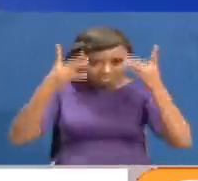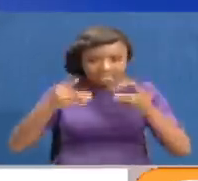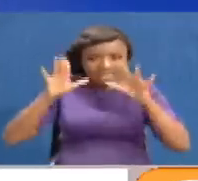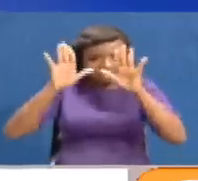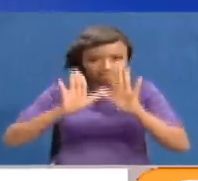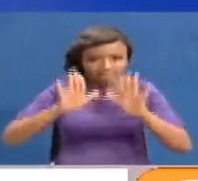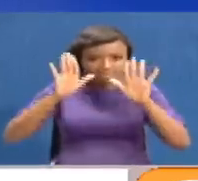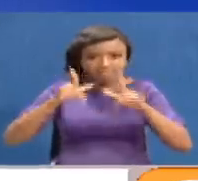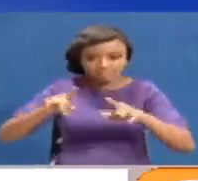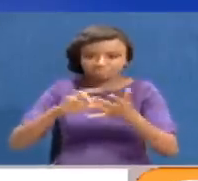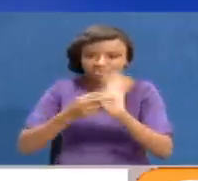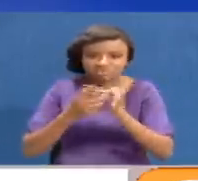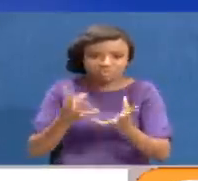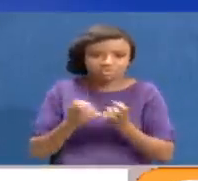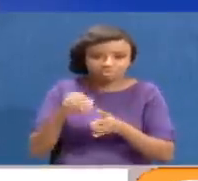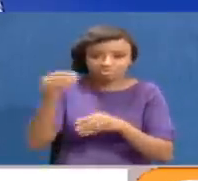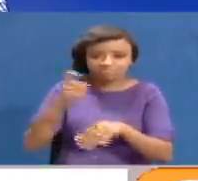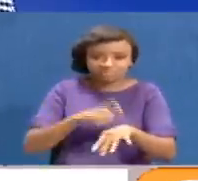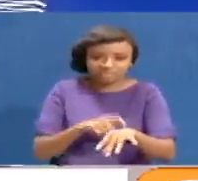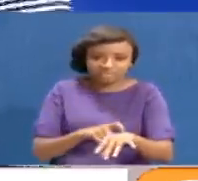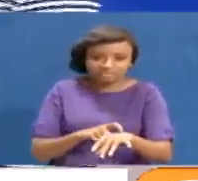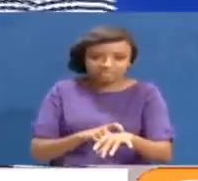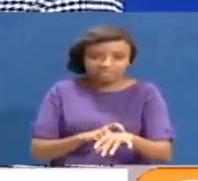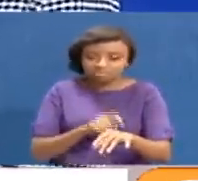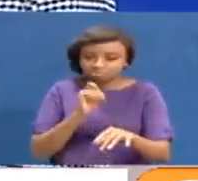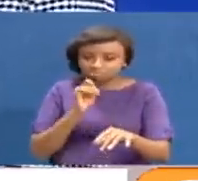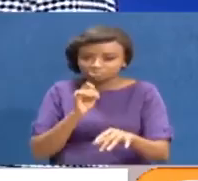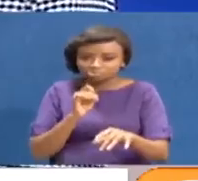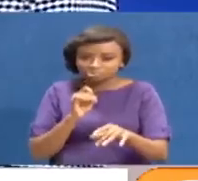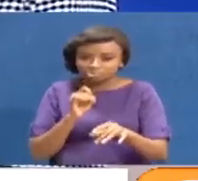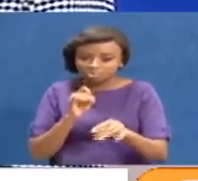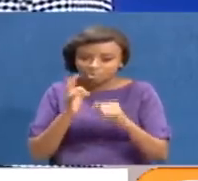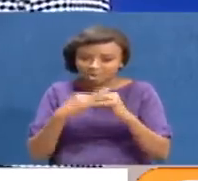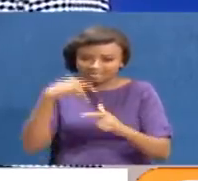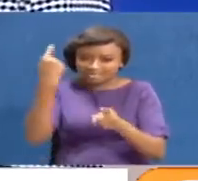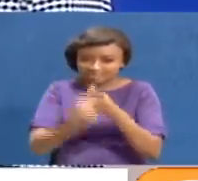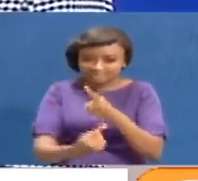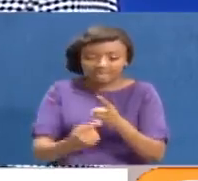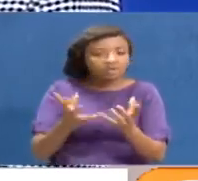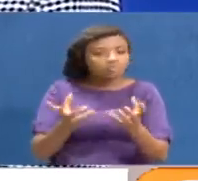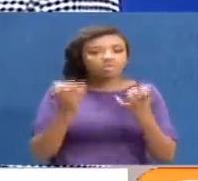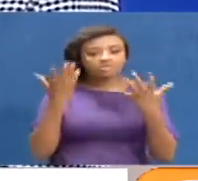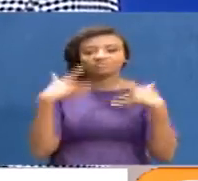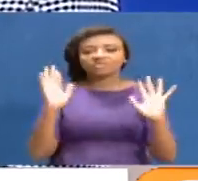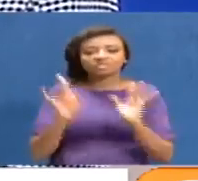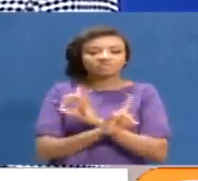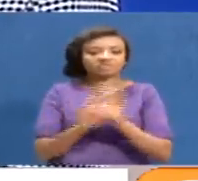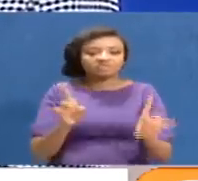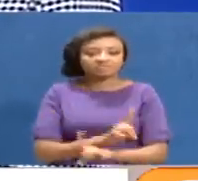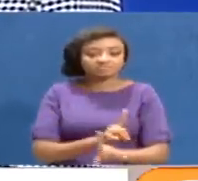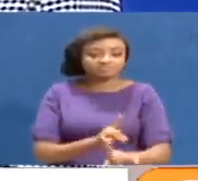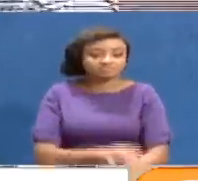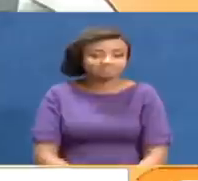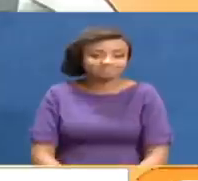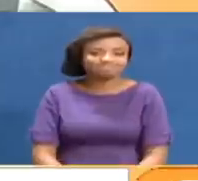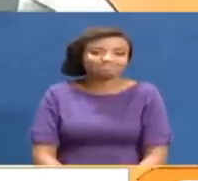campaign for it. So you need to give them time. Okay. So we build August of next year, we'll be cutting it too thin. Okay, so